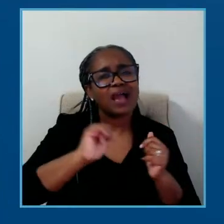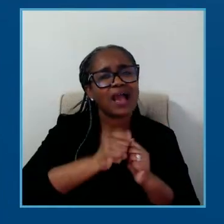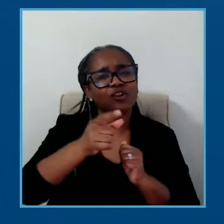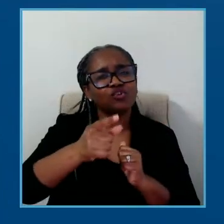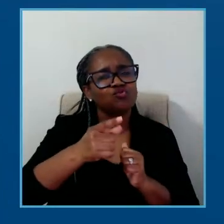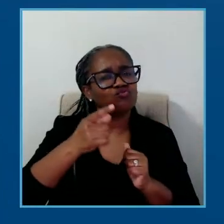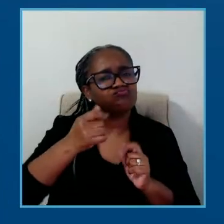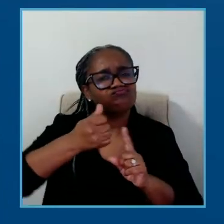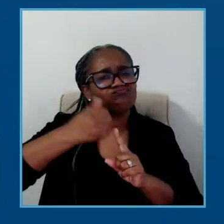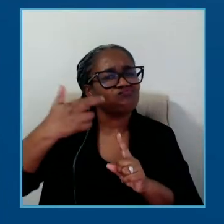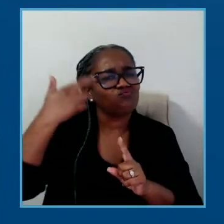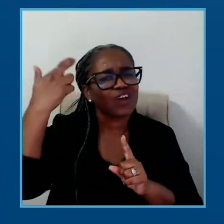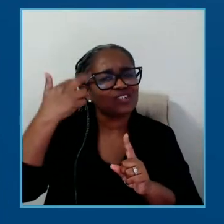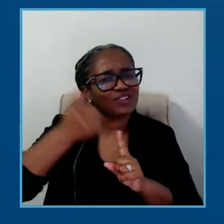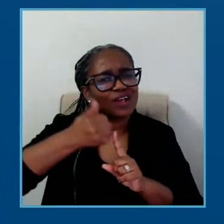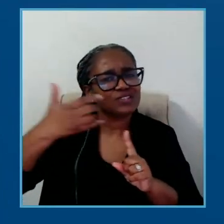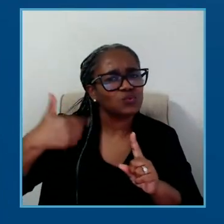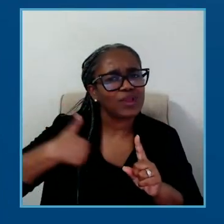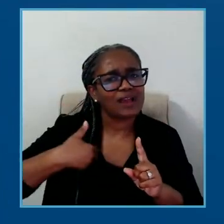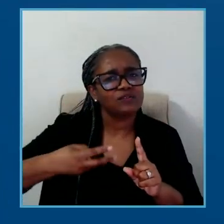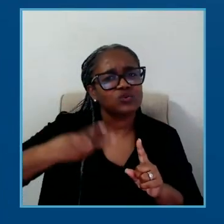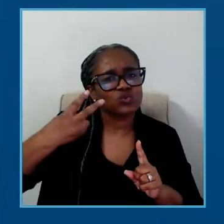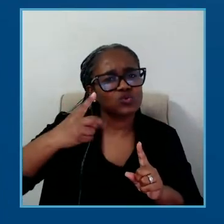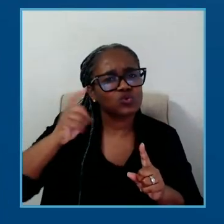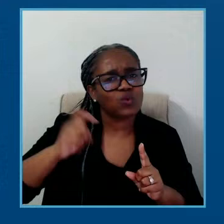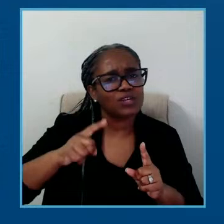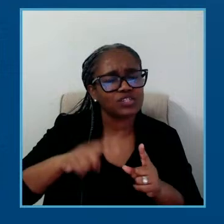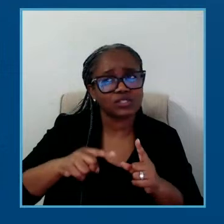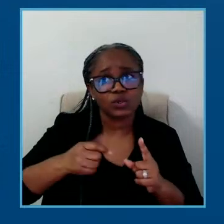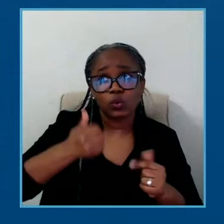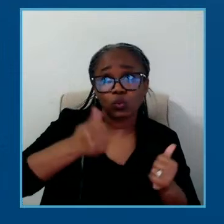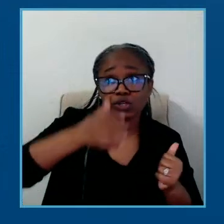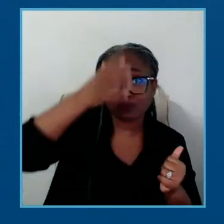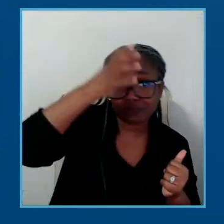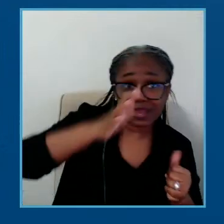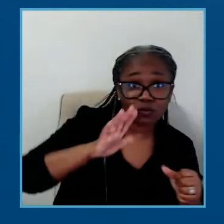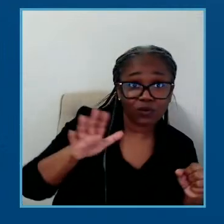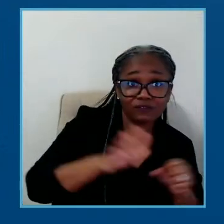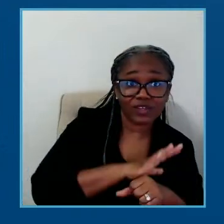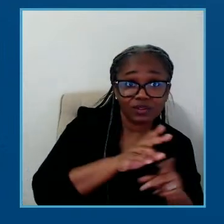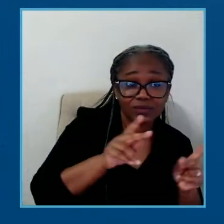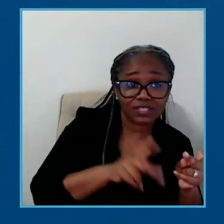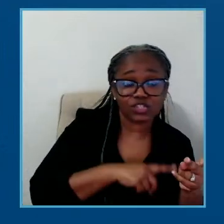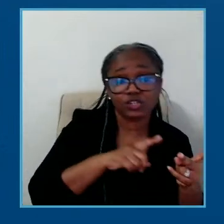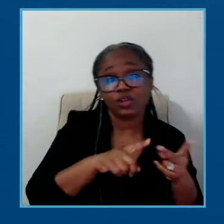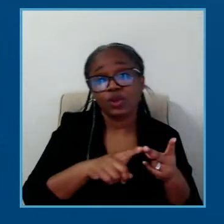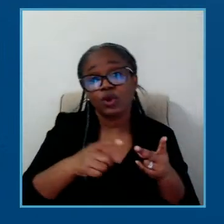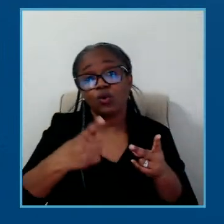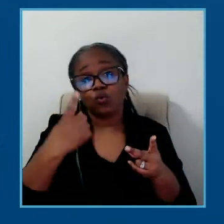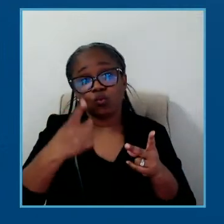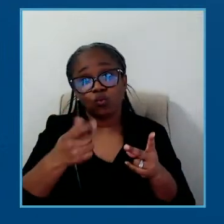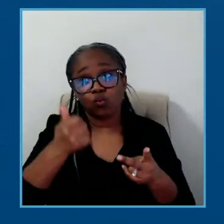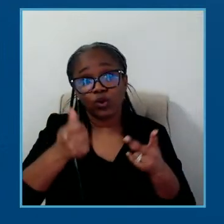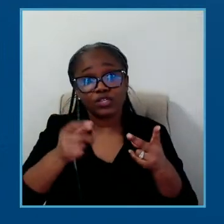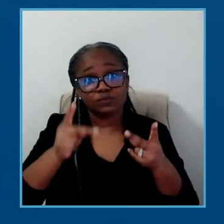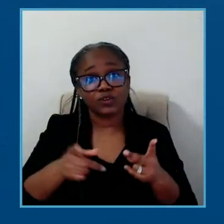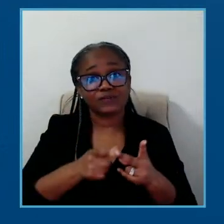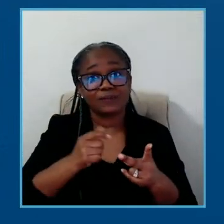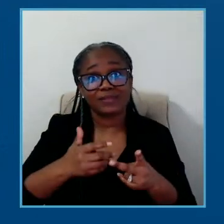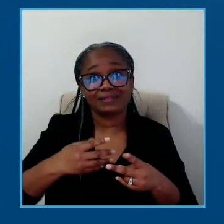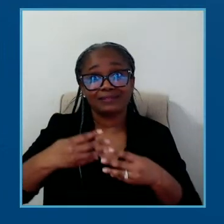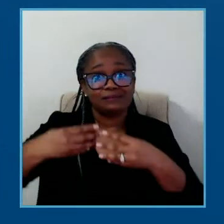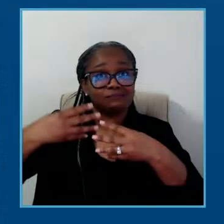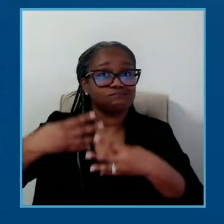which male is going to fill the male position, which group out of the 5 remaining candidates, which person is going to fill the all